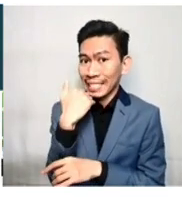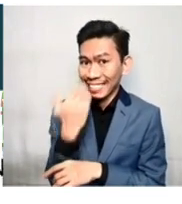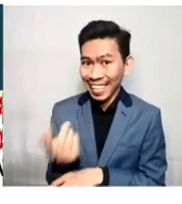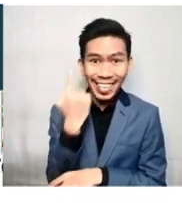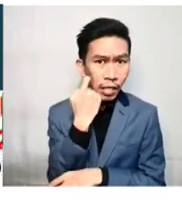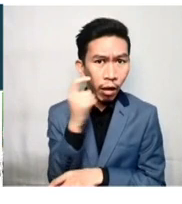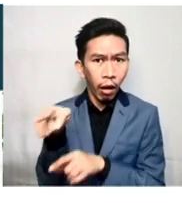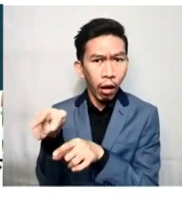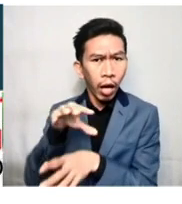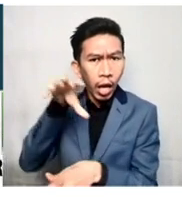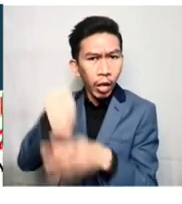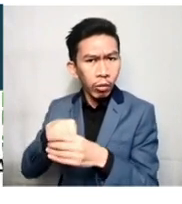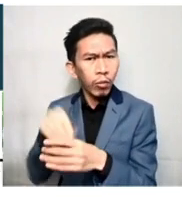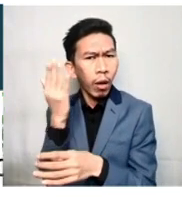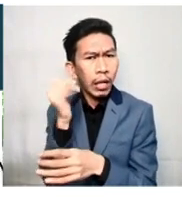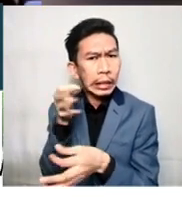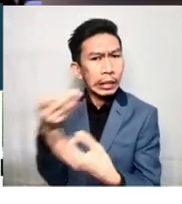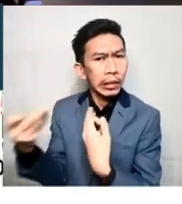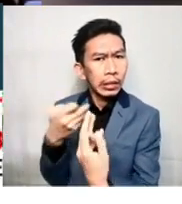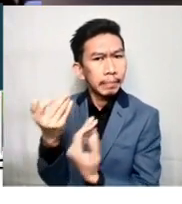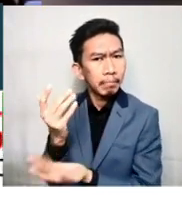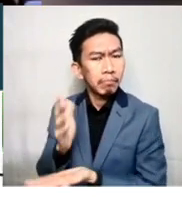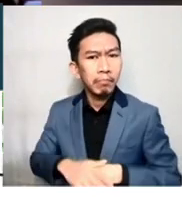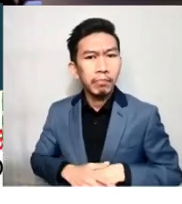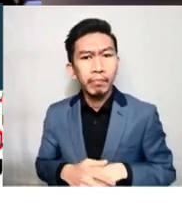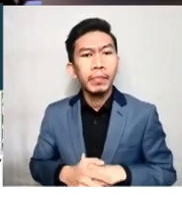this? Well, for one, Carmina,